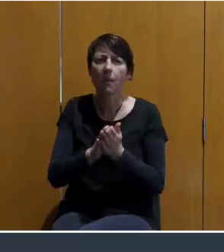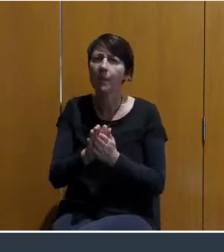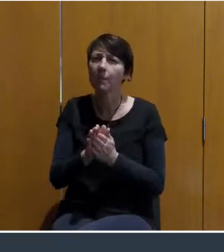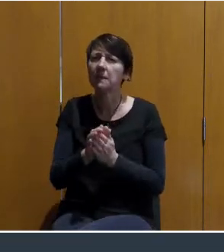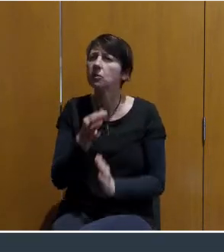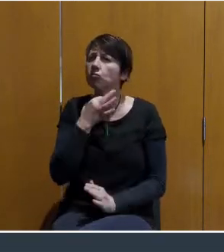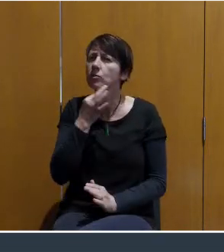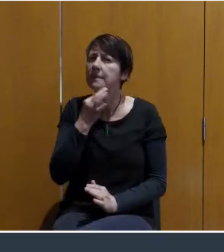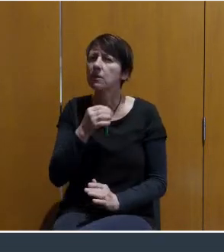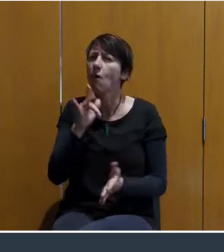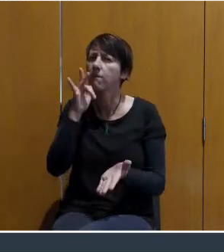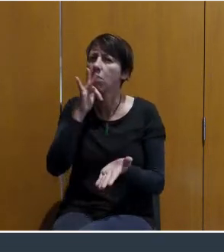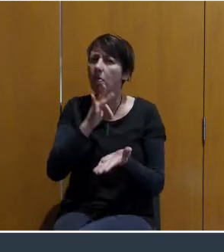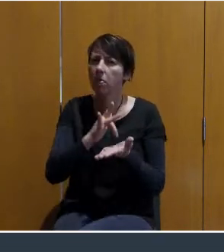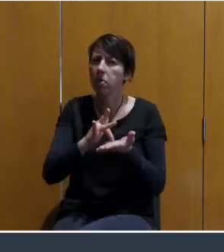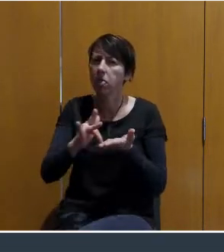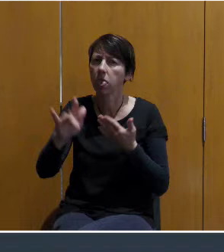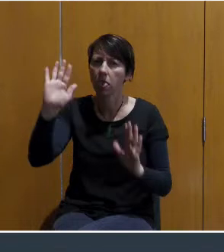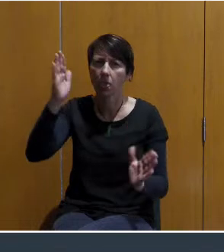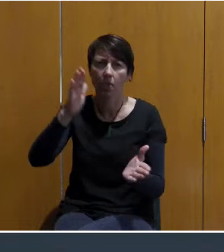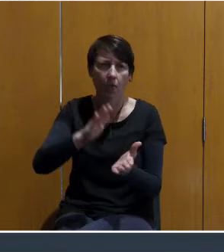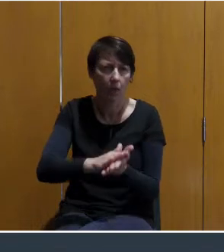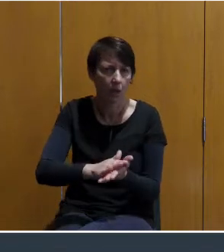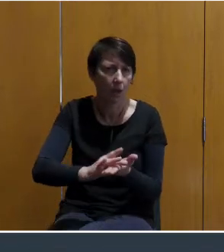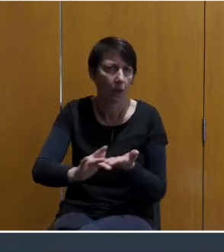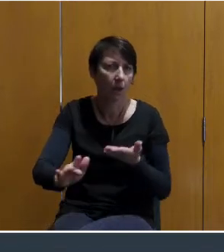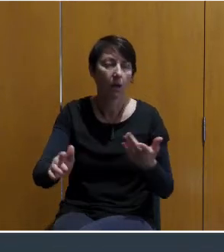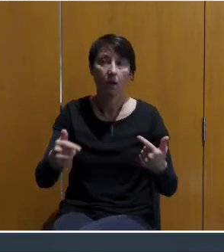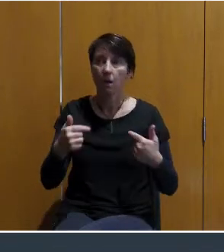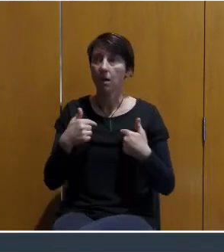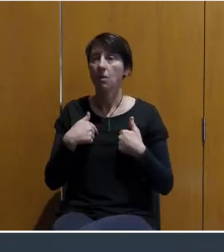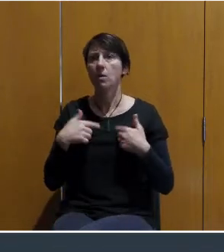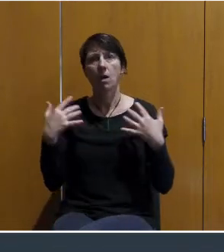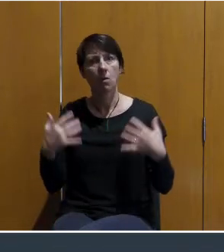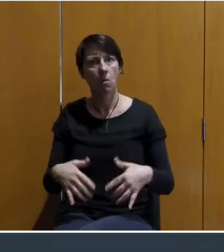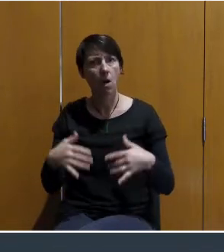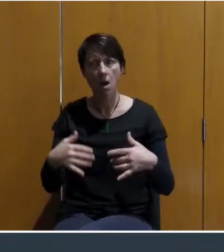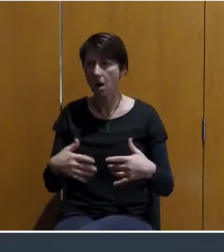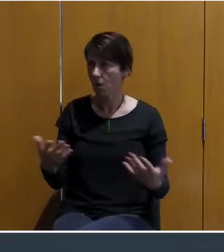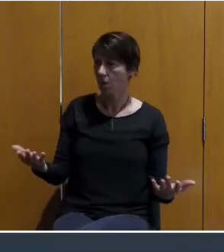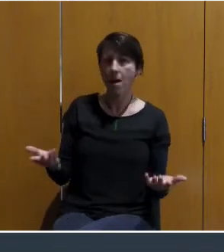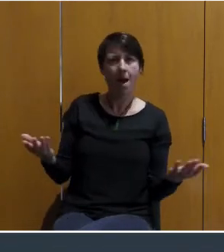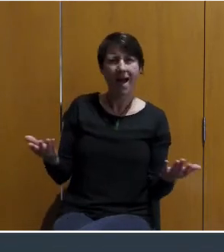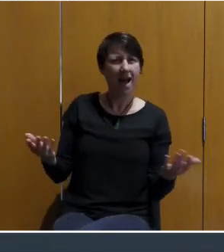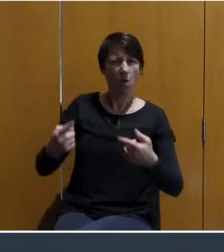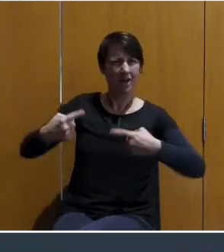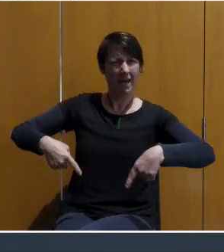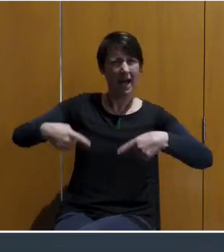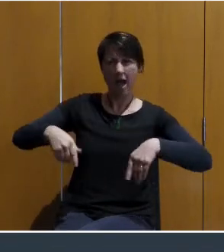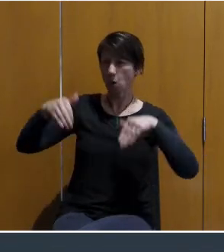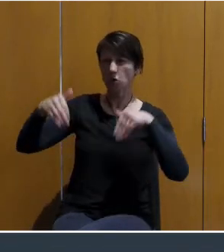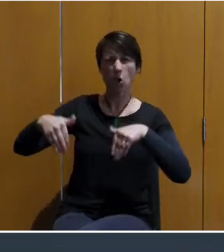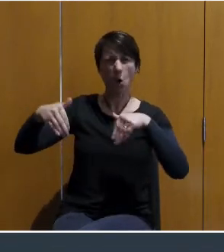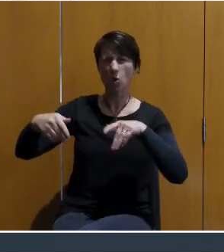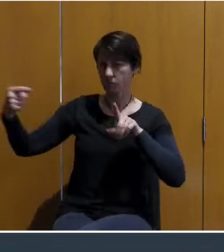And we just couldn't believe it, that this was allowed to happen. Dogs running around right through the nesting